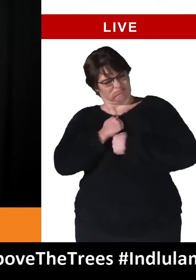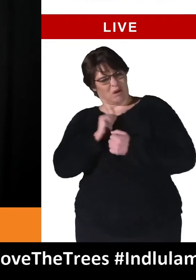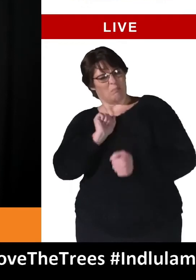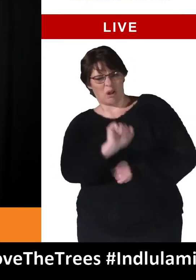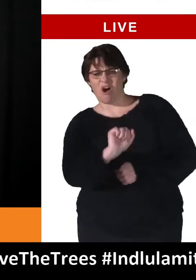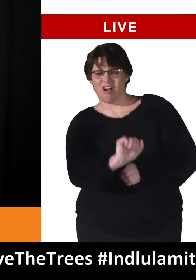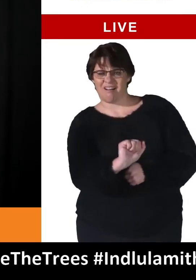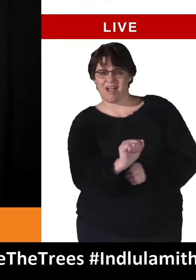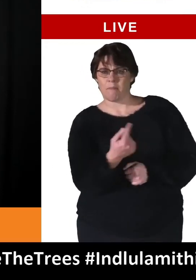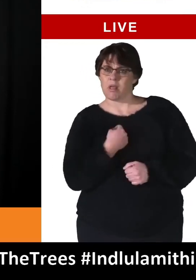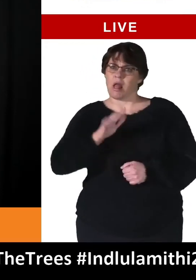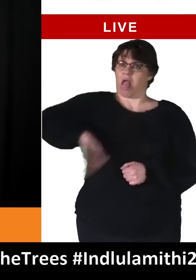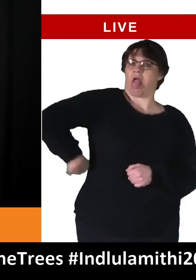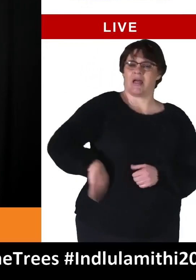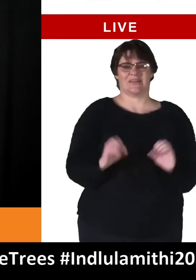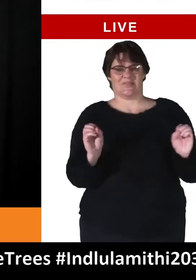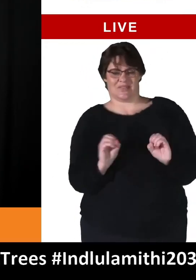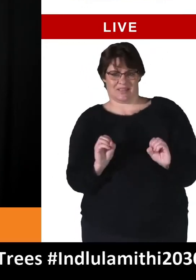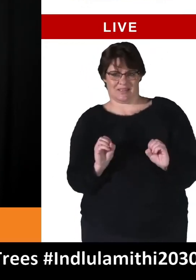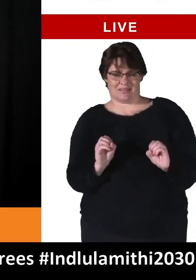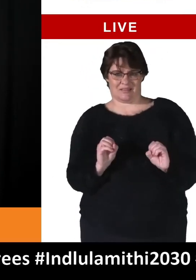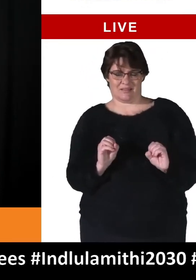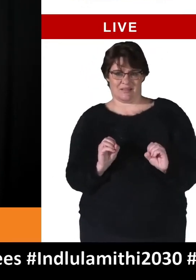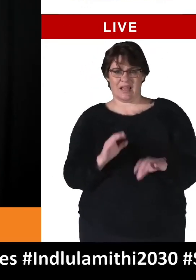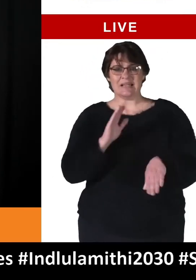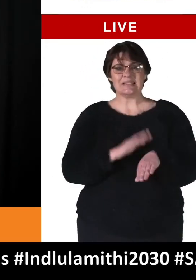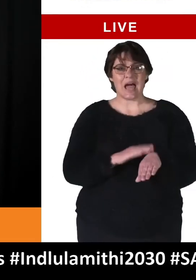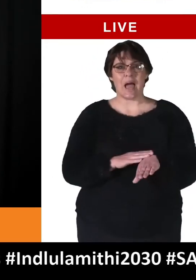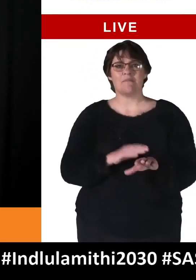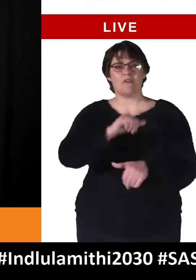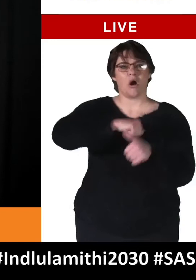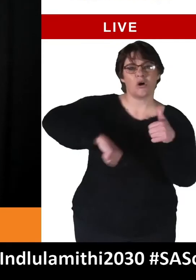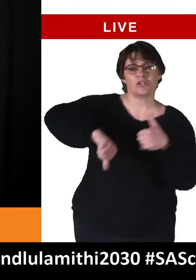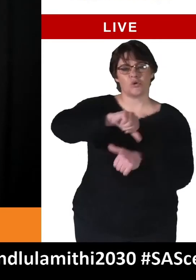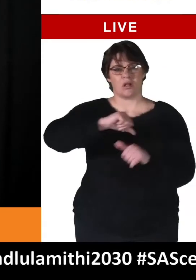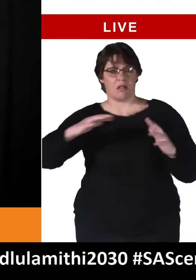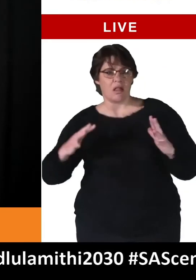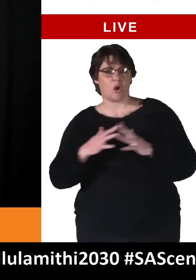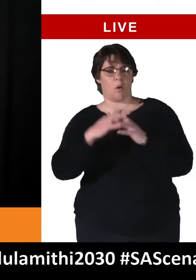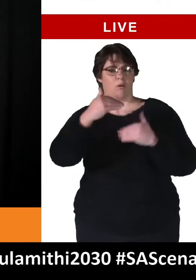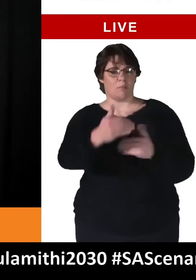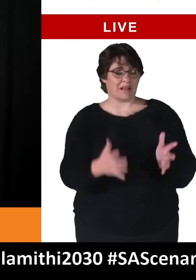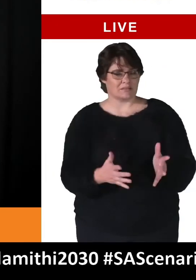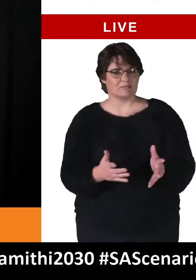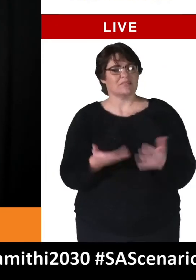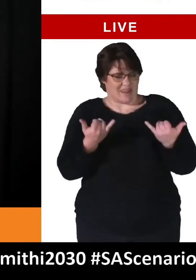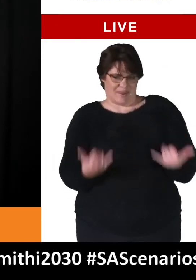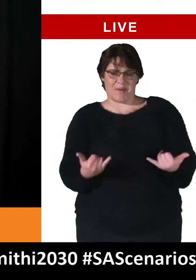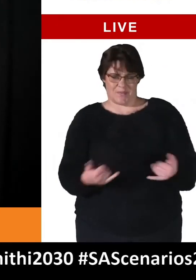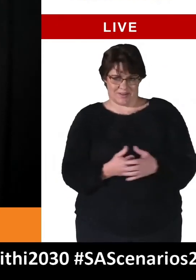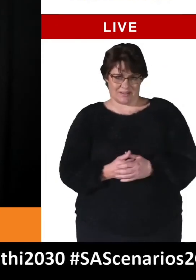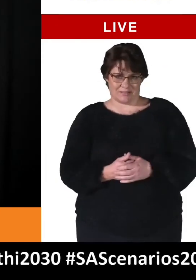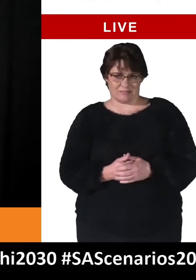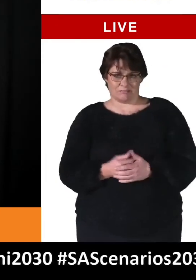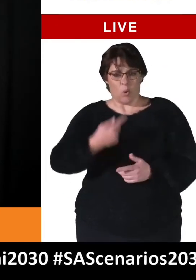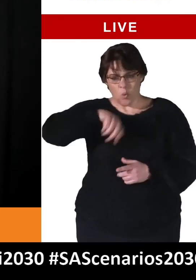and that they are not left behind. The time for a social compact has come. The time for us to